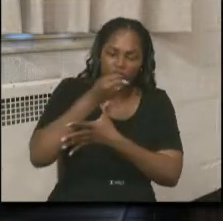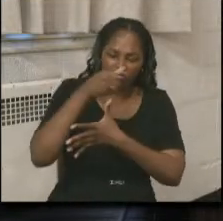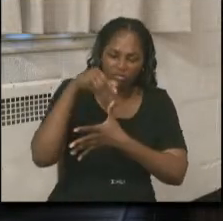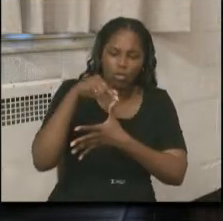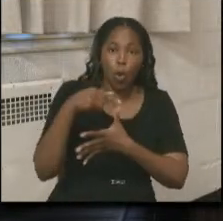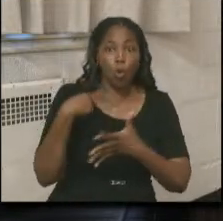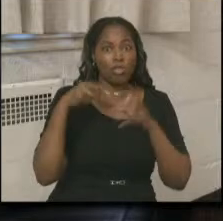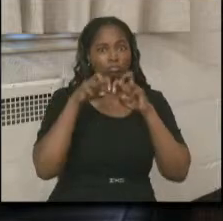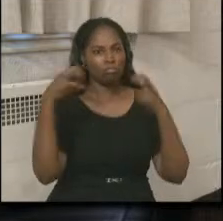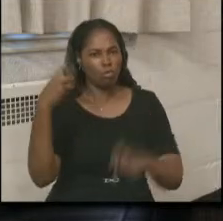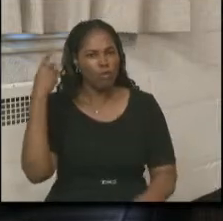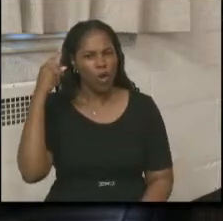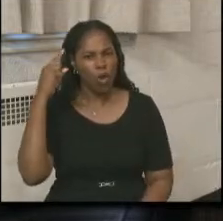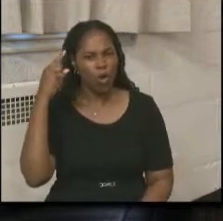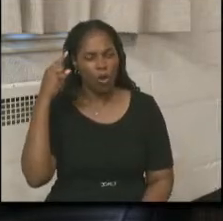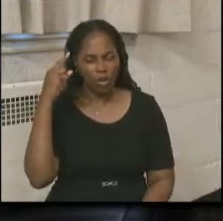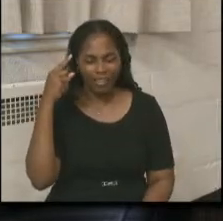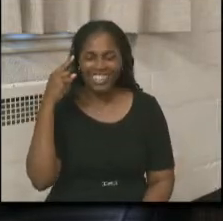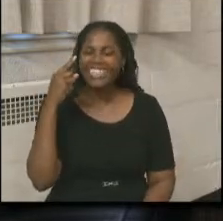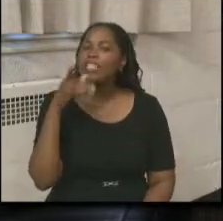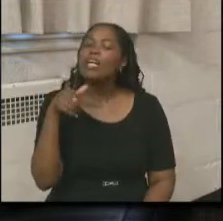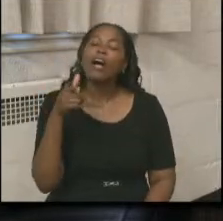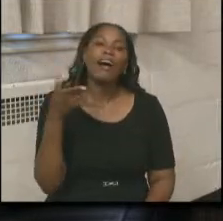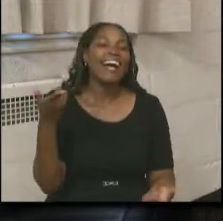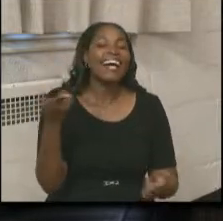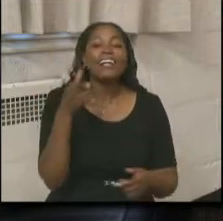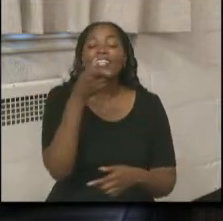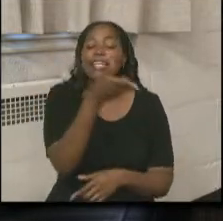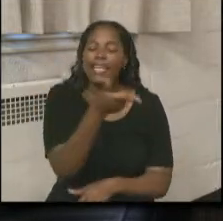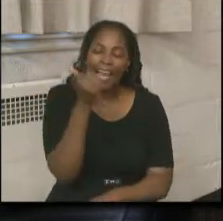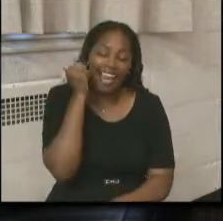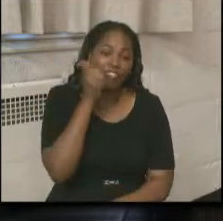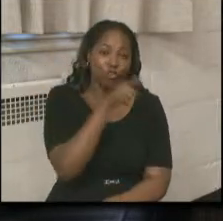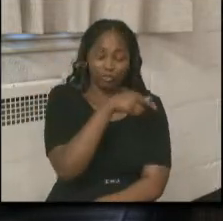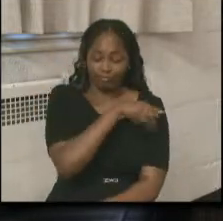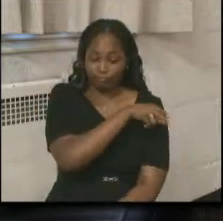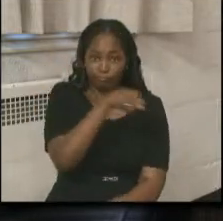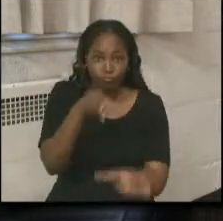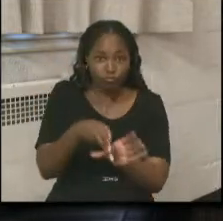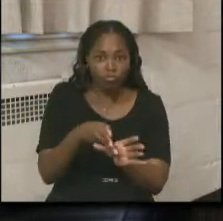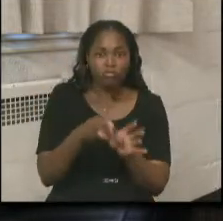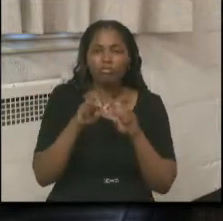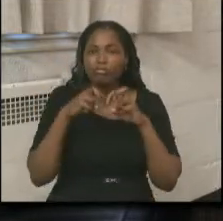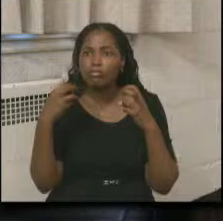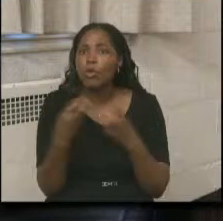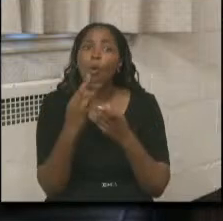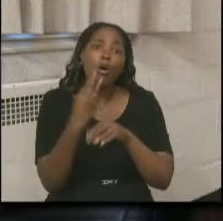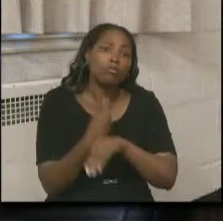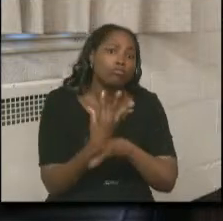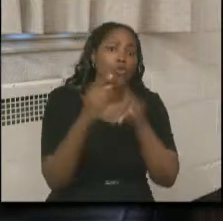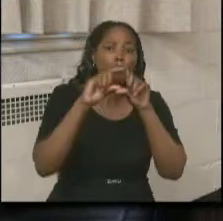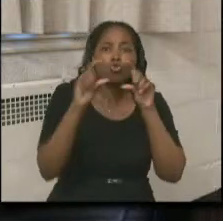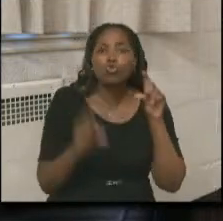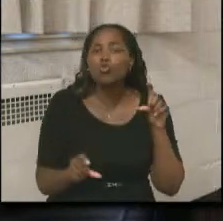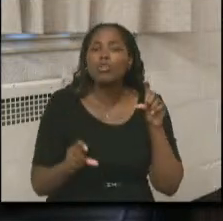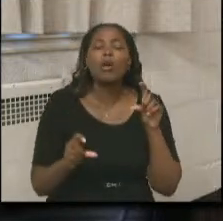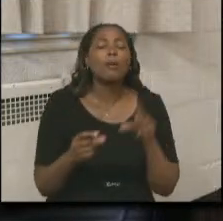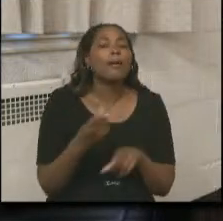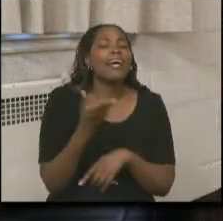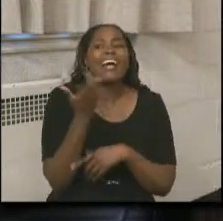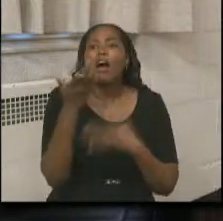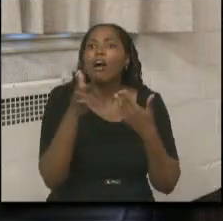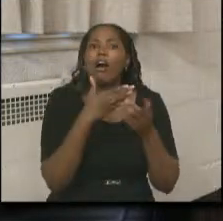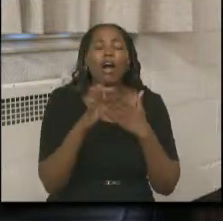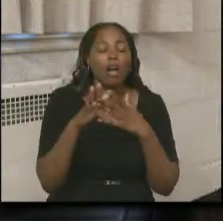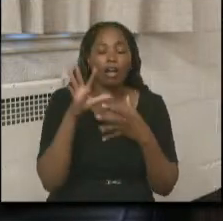why we sit here. There's not one time that you sat on this dais, on a Zoom call, in the back, on